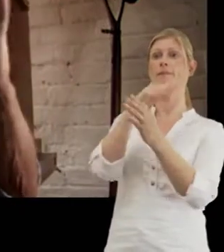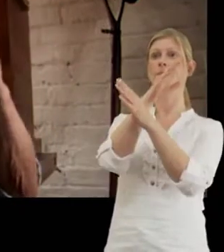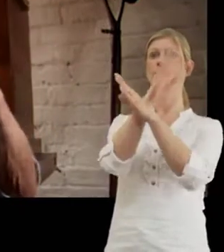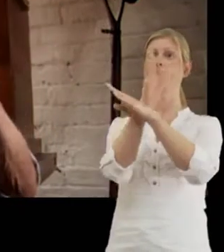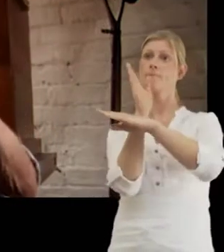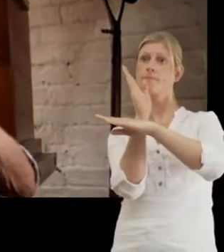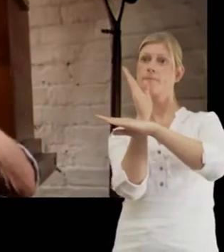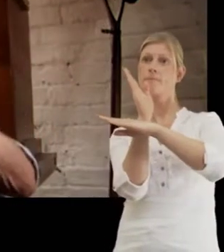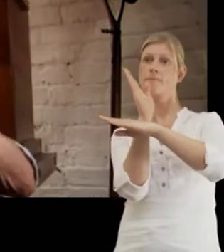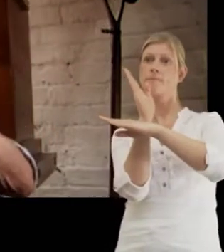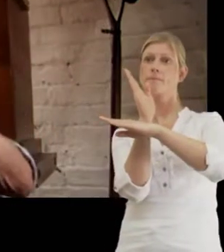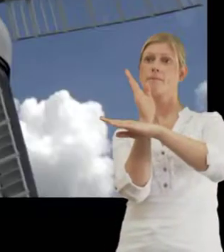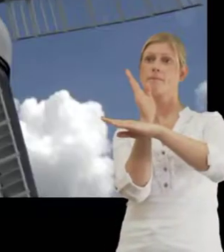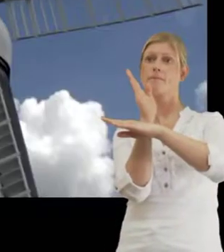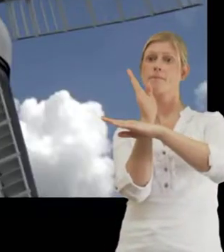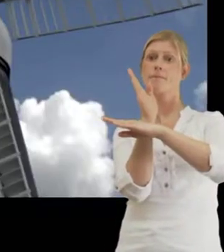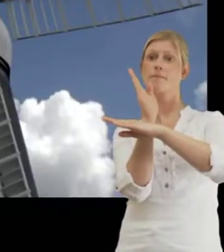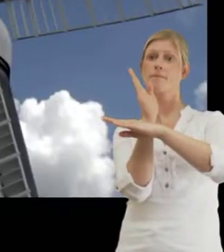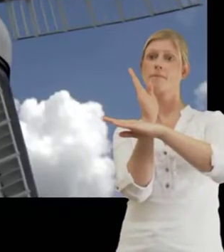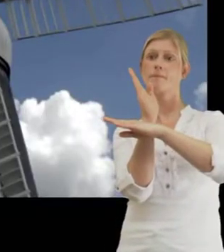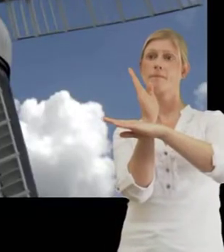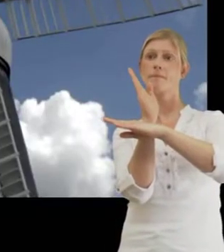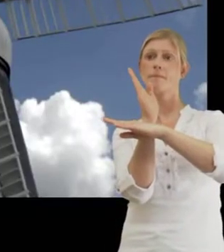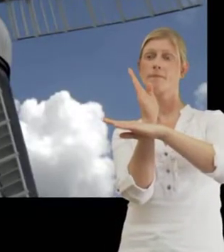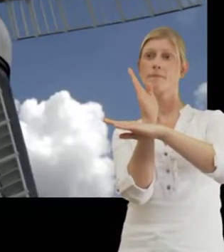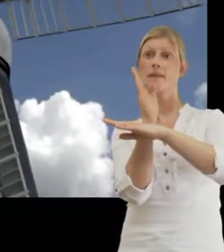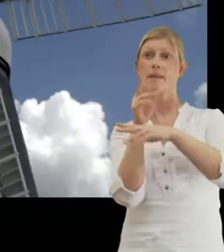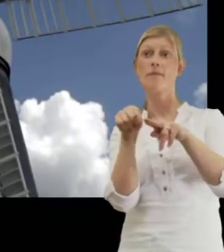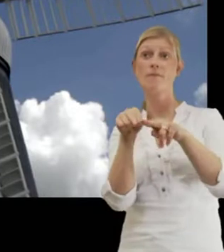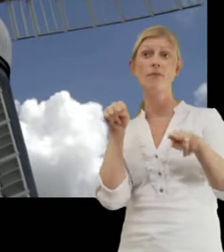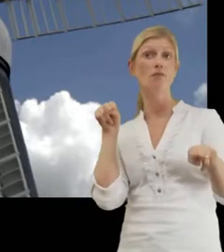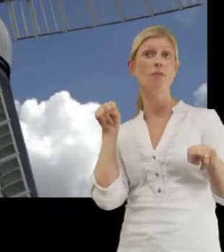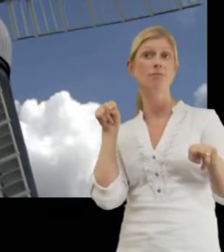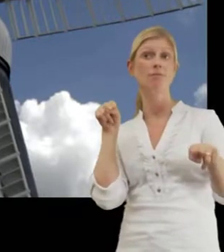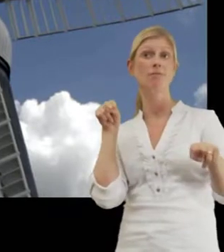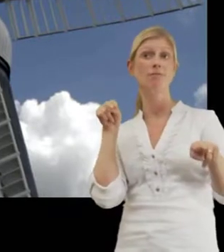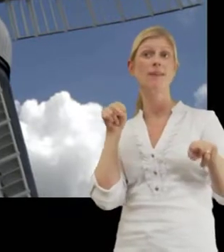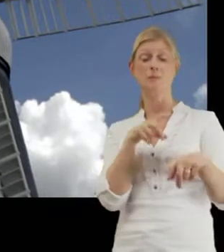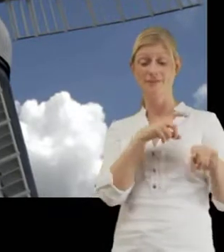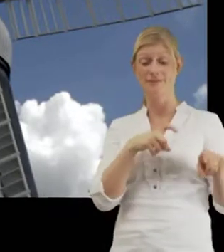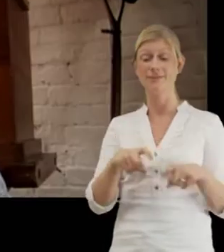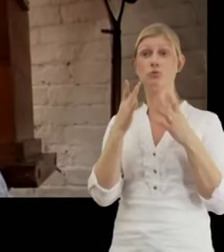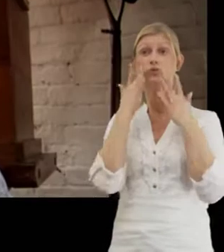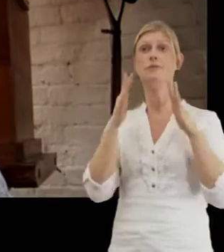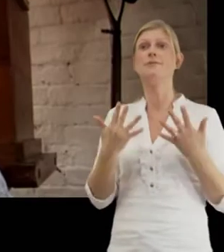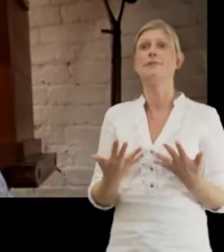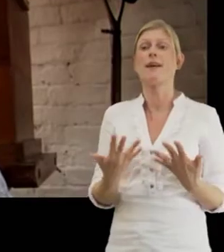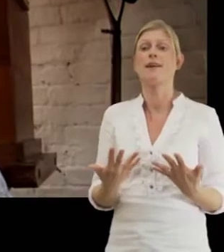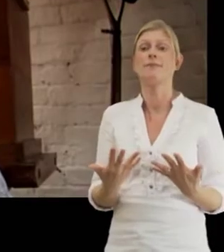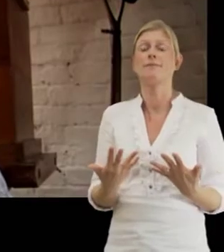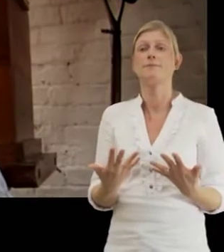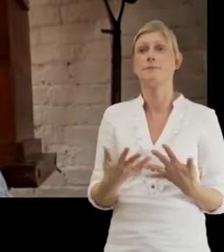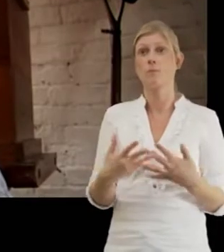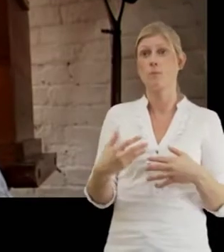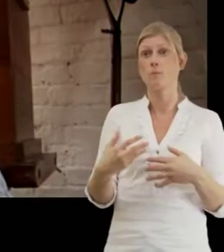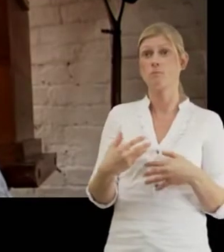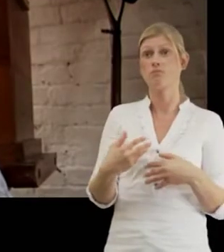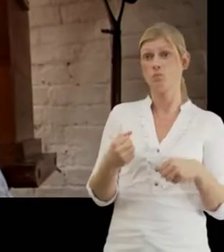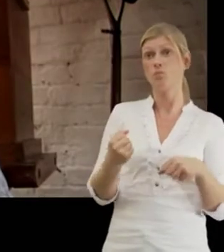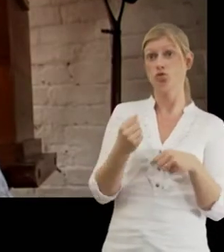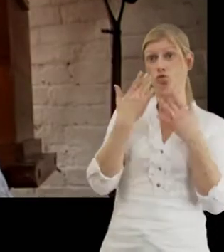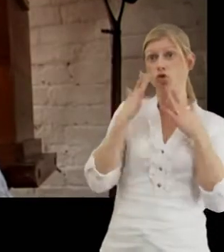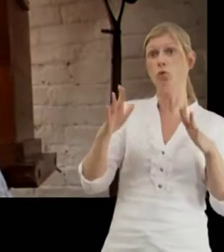after top dead centre, just passed over, that's the funeral. And we still do it. We did it for the royal